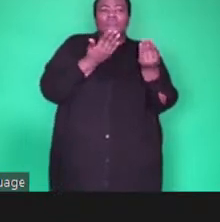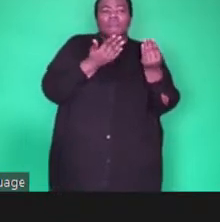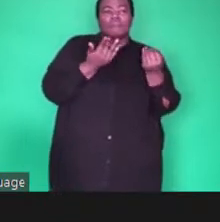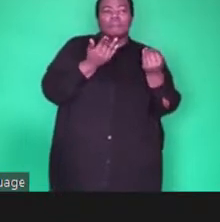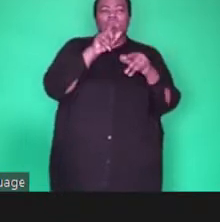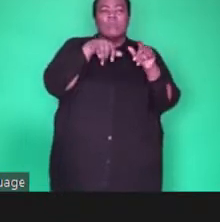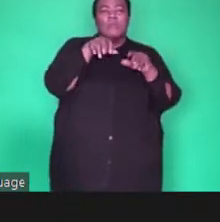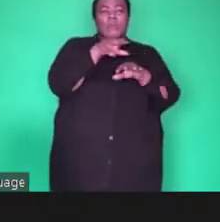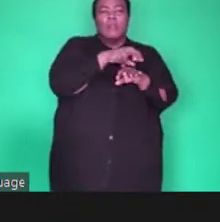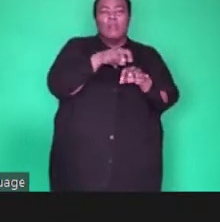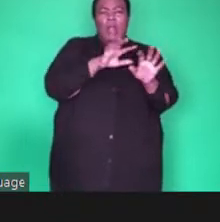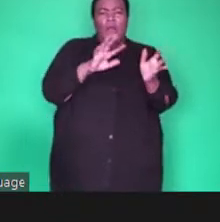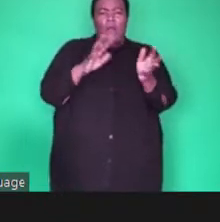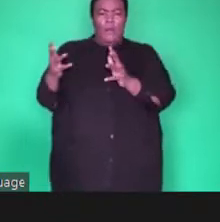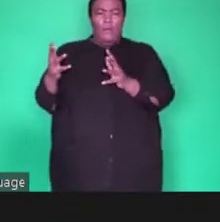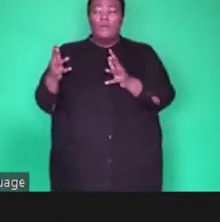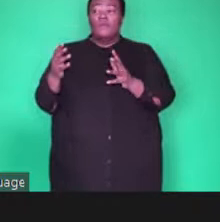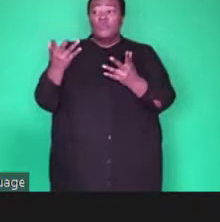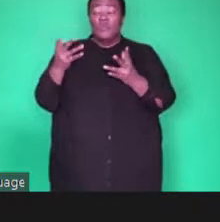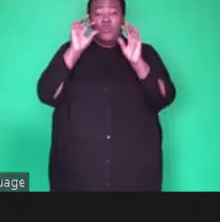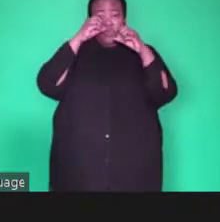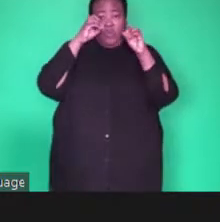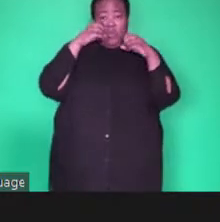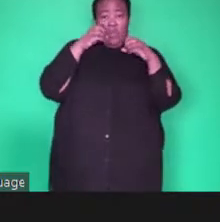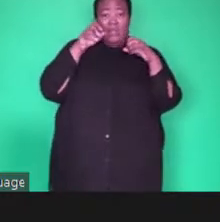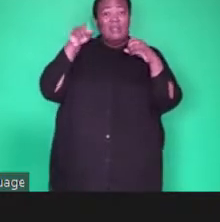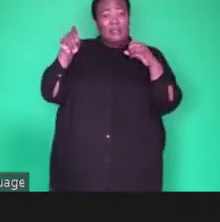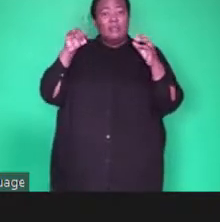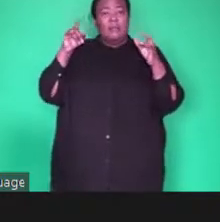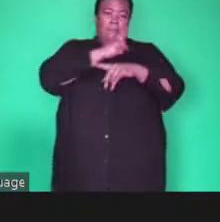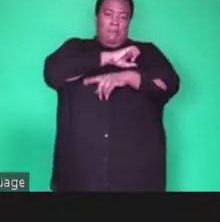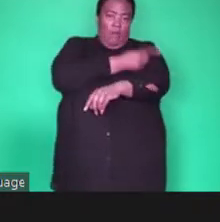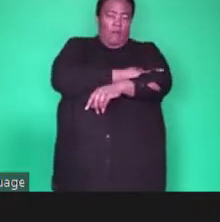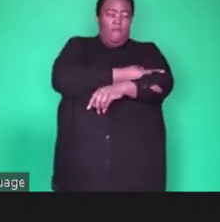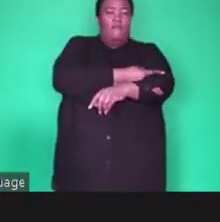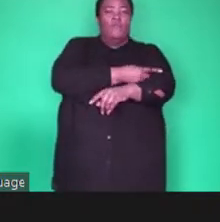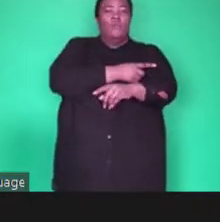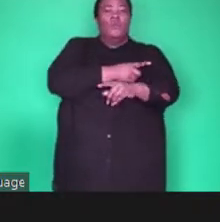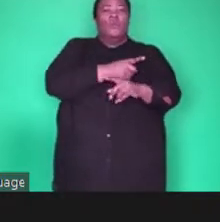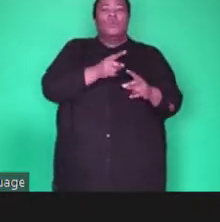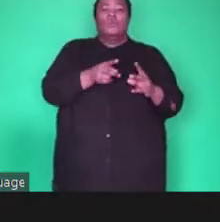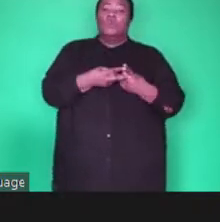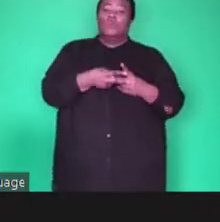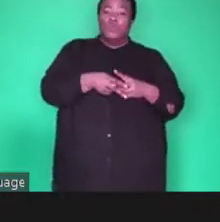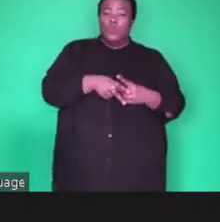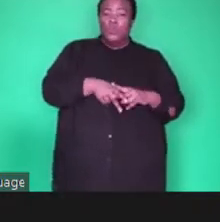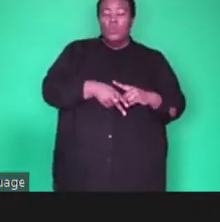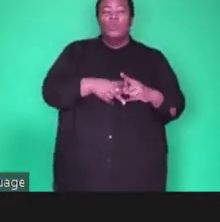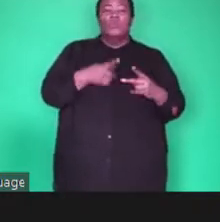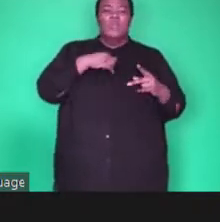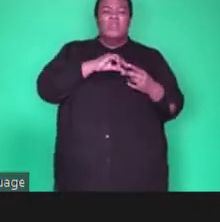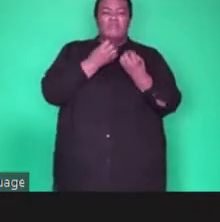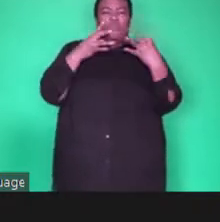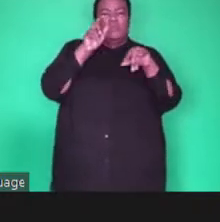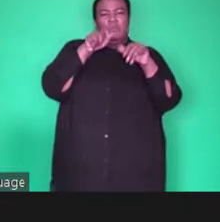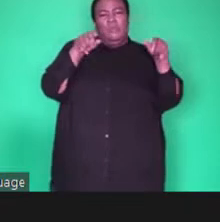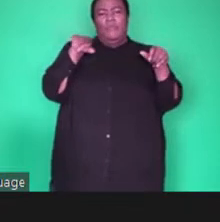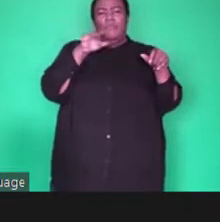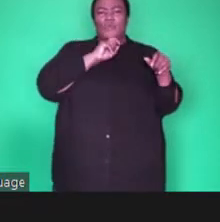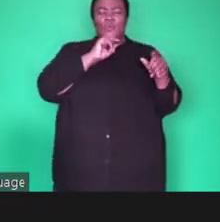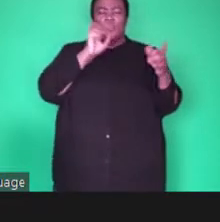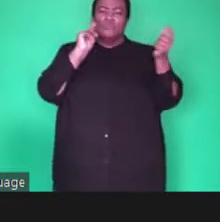Google Trends Index is this powerful tool because Google is obviously one of the most widely used search engines around the